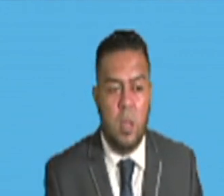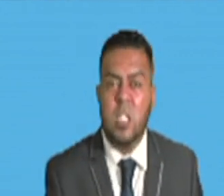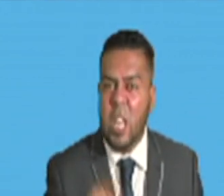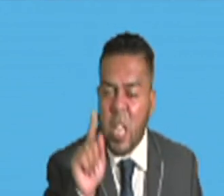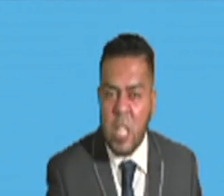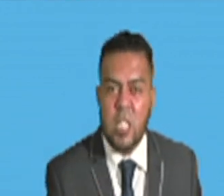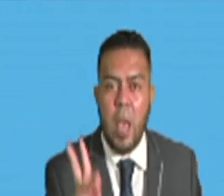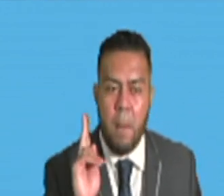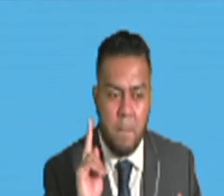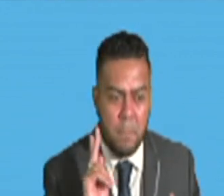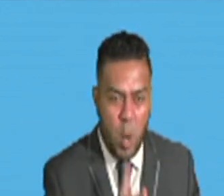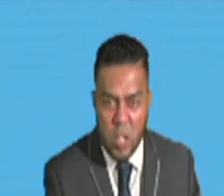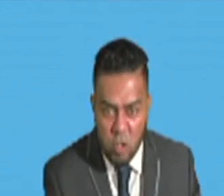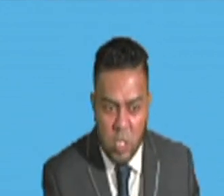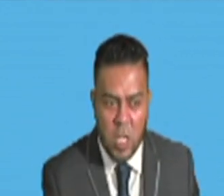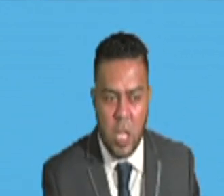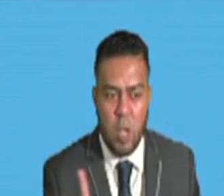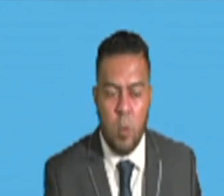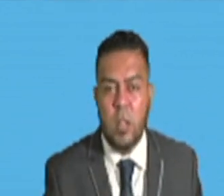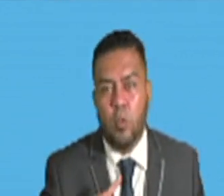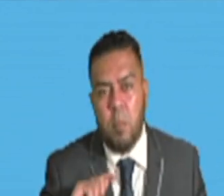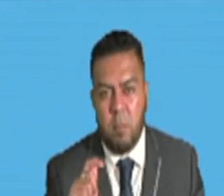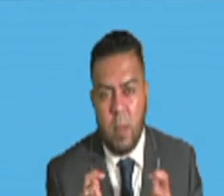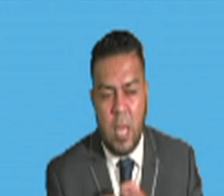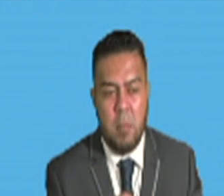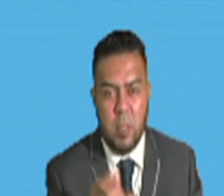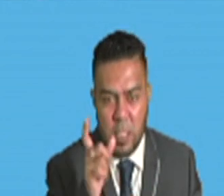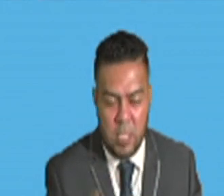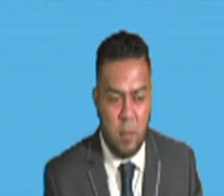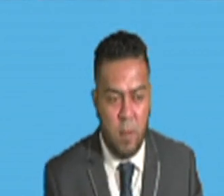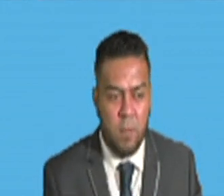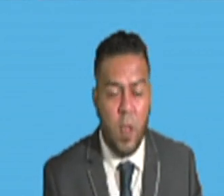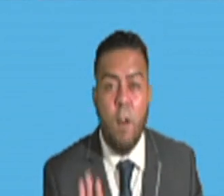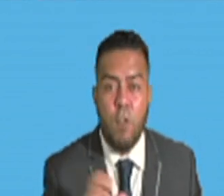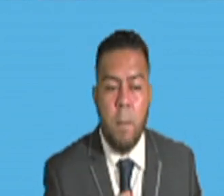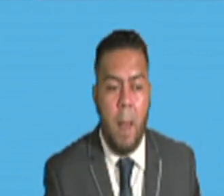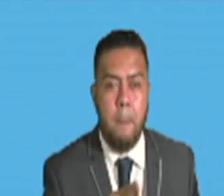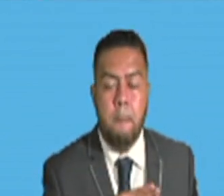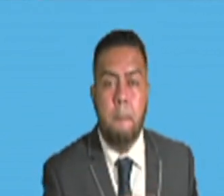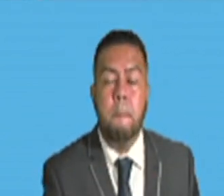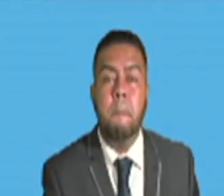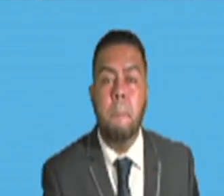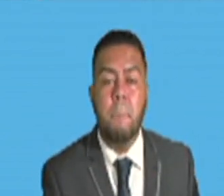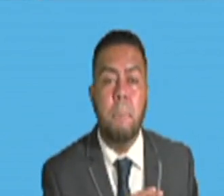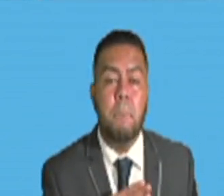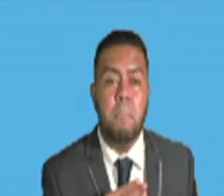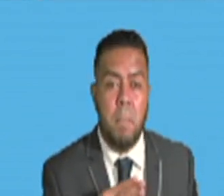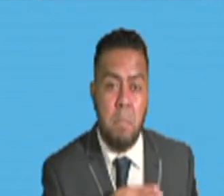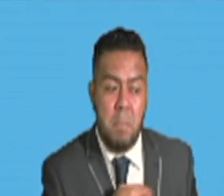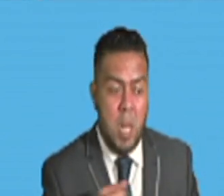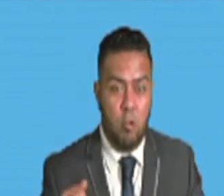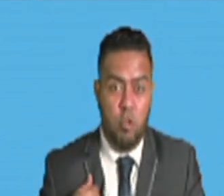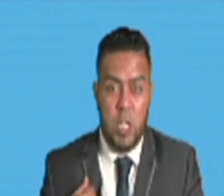politician. He was able to remodel himself from a military person to a Prime Minister.